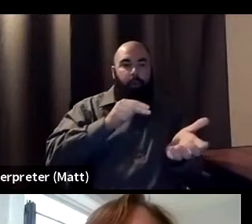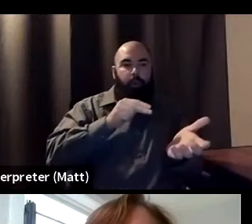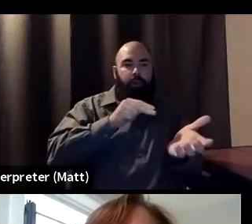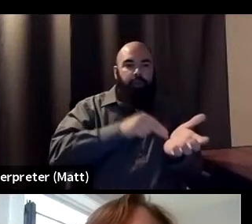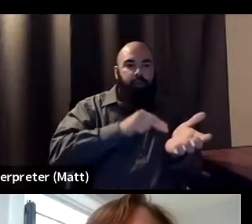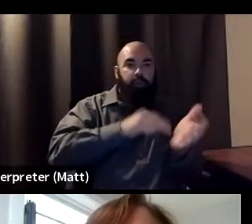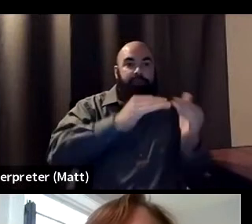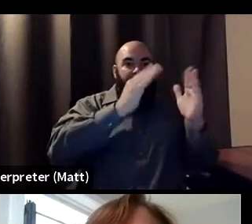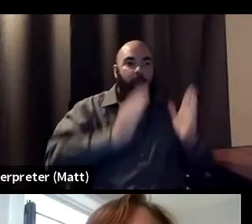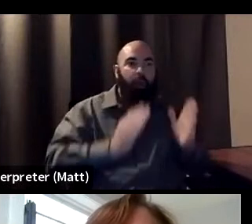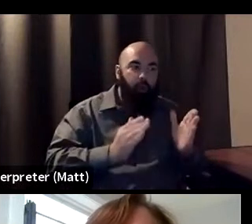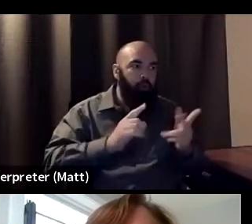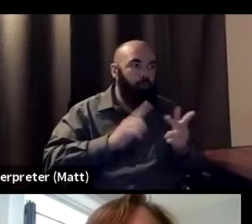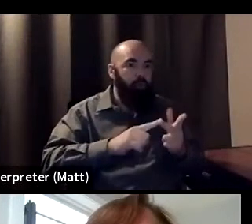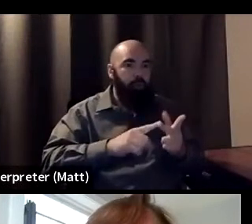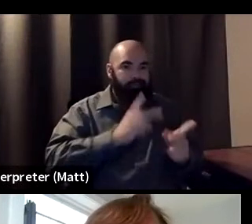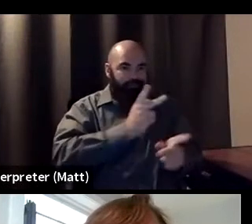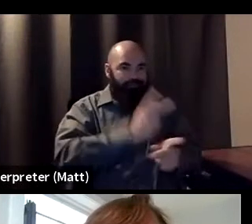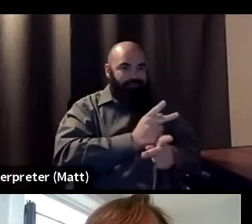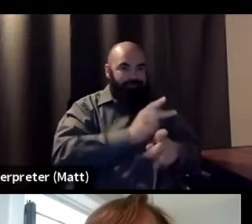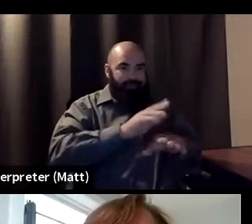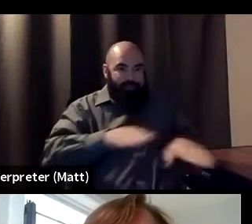or childcare centers or